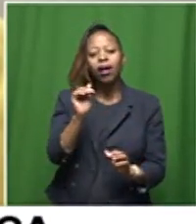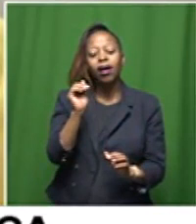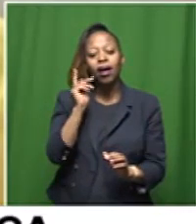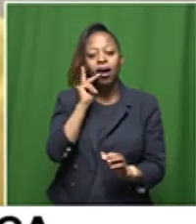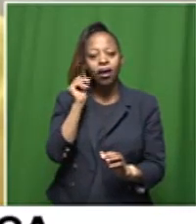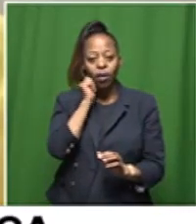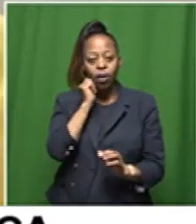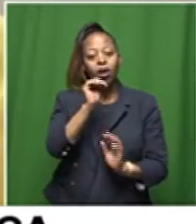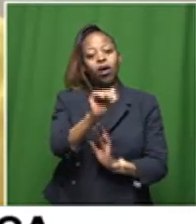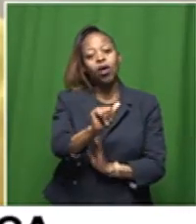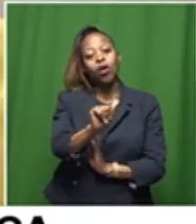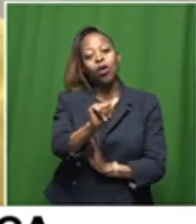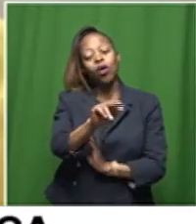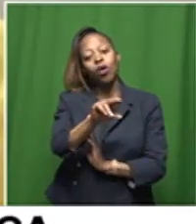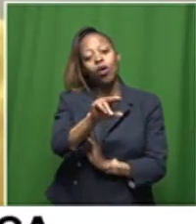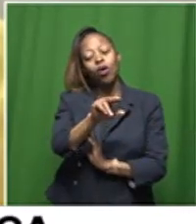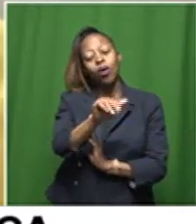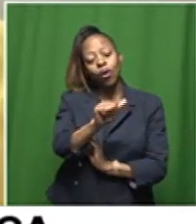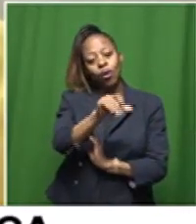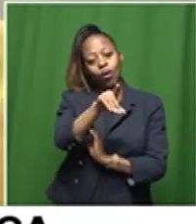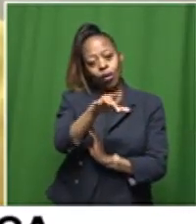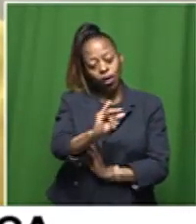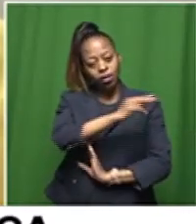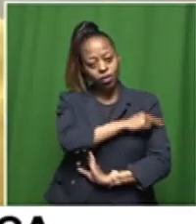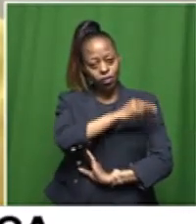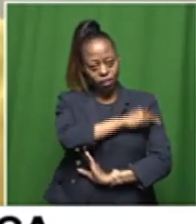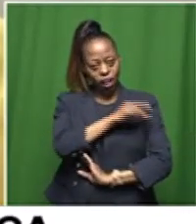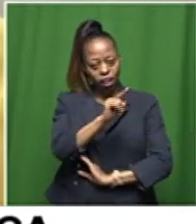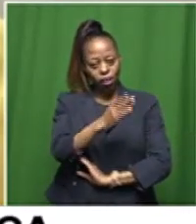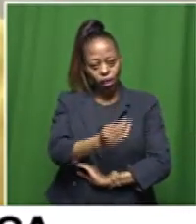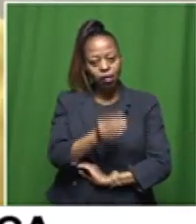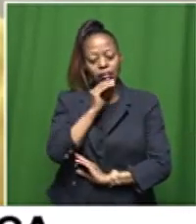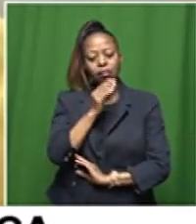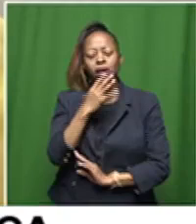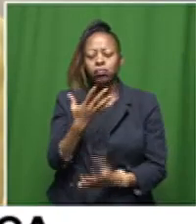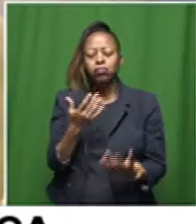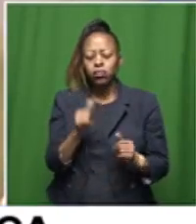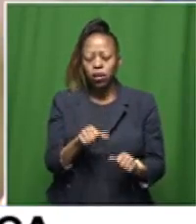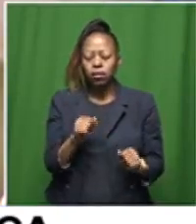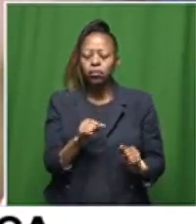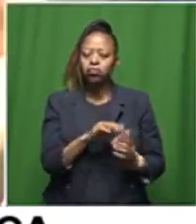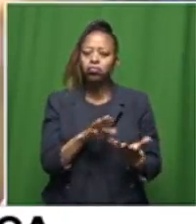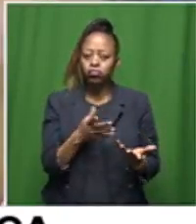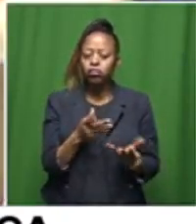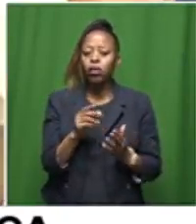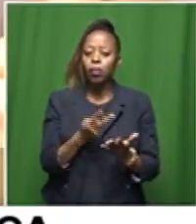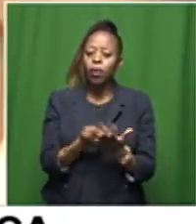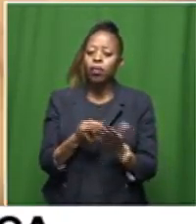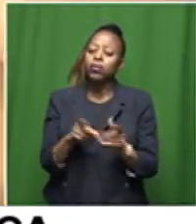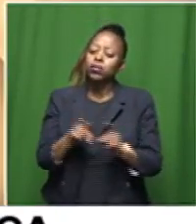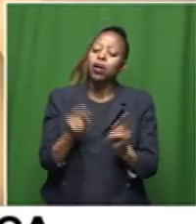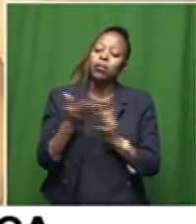OD Hospital so that we can be able to have their theater fit there so that patients can also